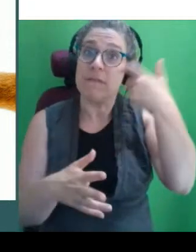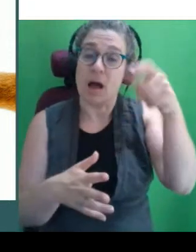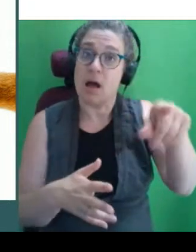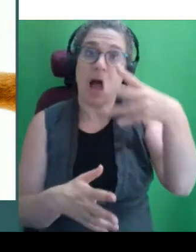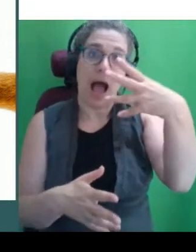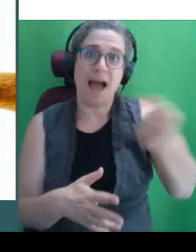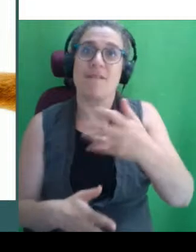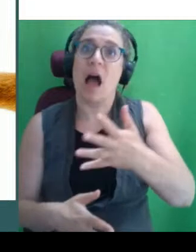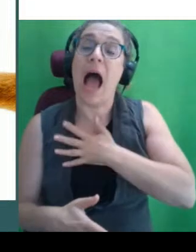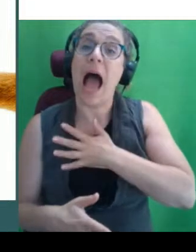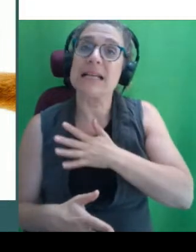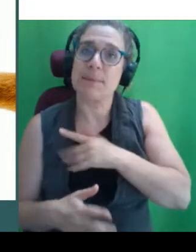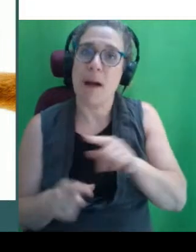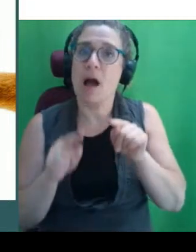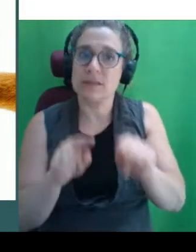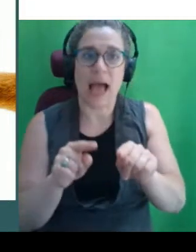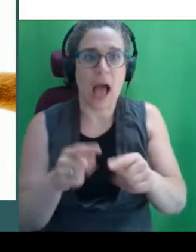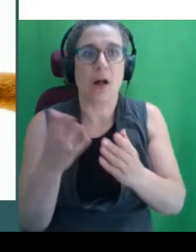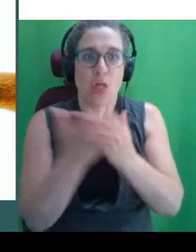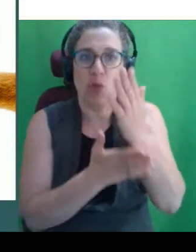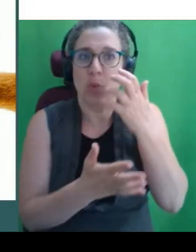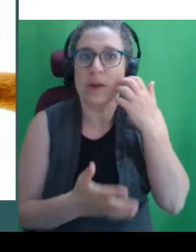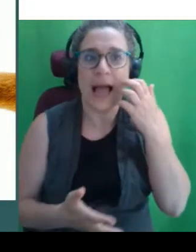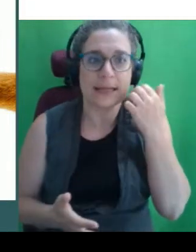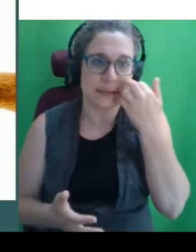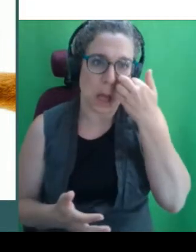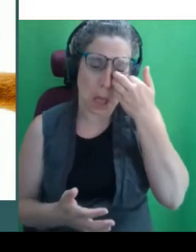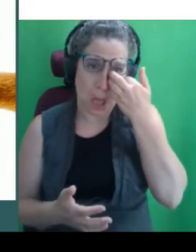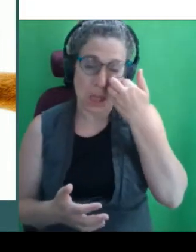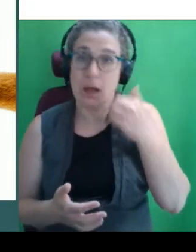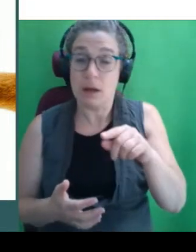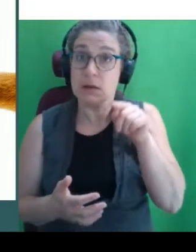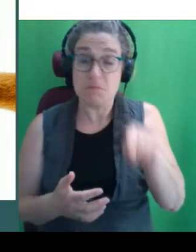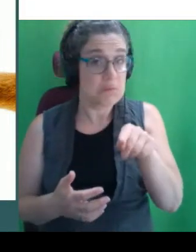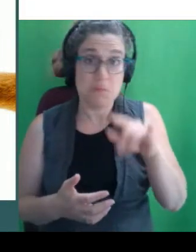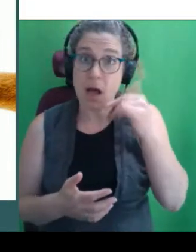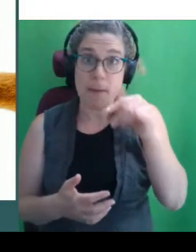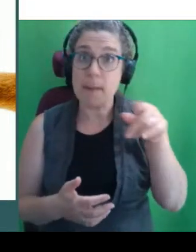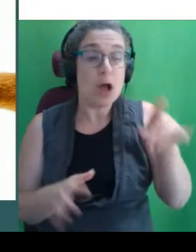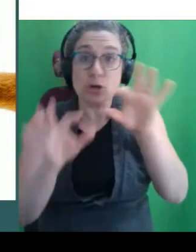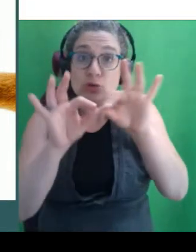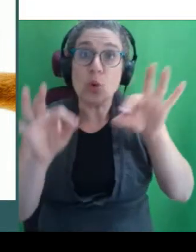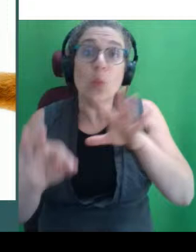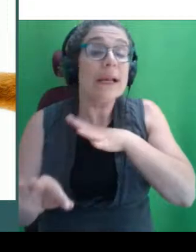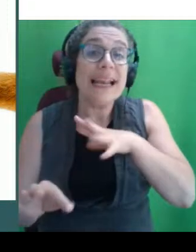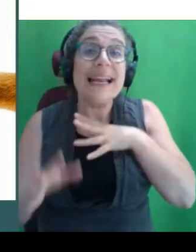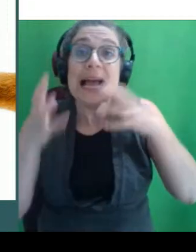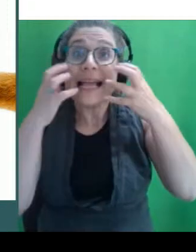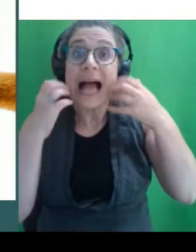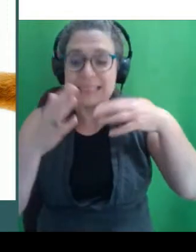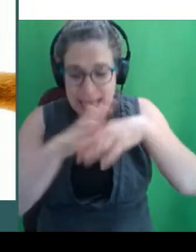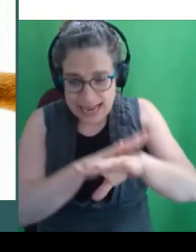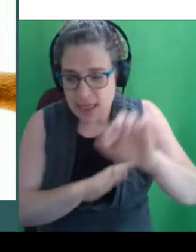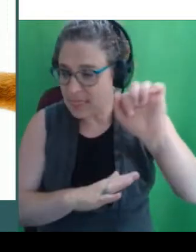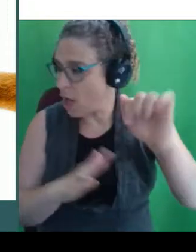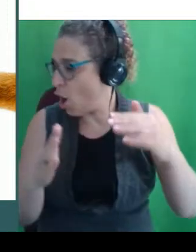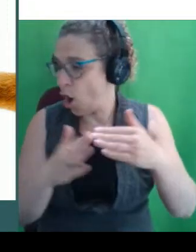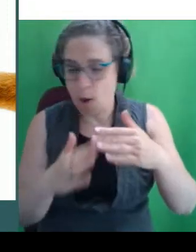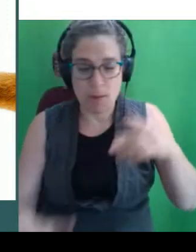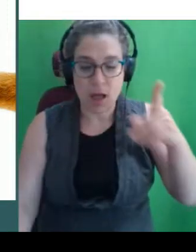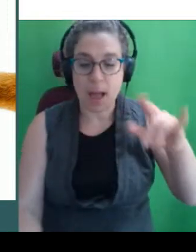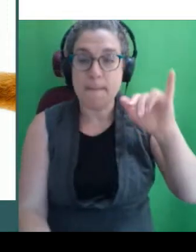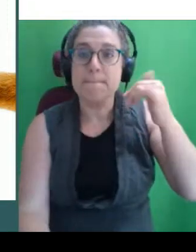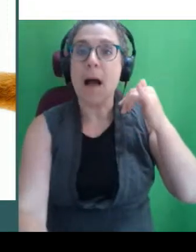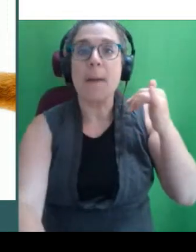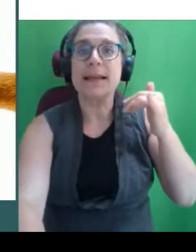by cats, and often these people don't necessarily have to have cats in their home. As I say, they might be sensitized to cats,